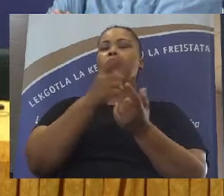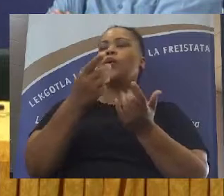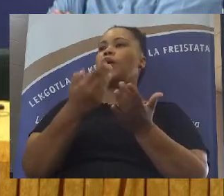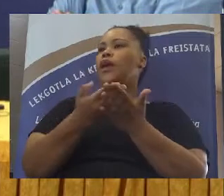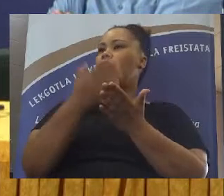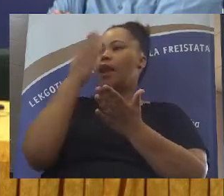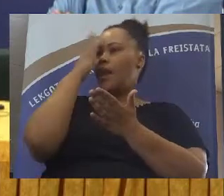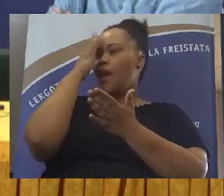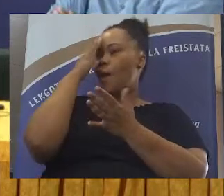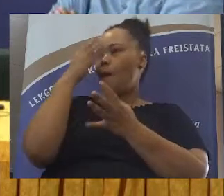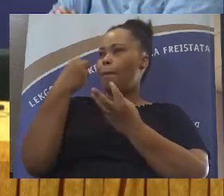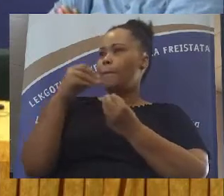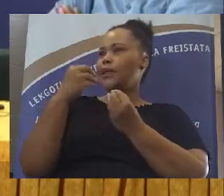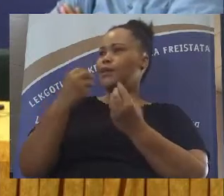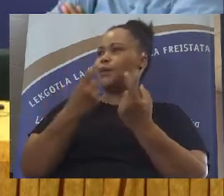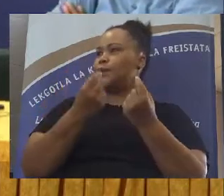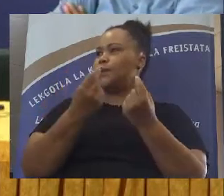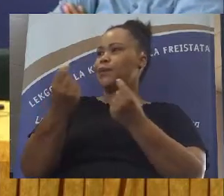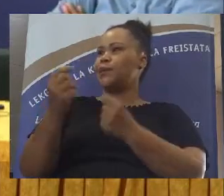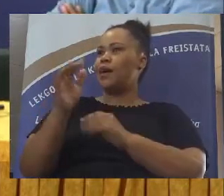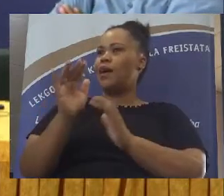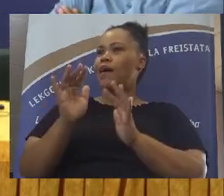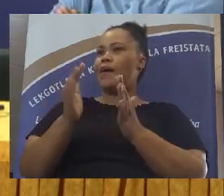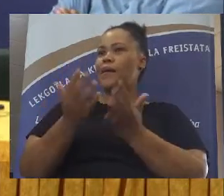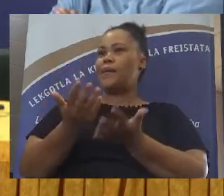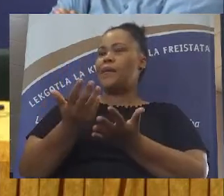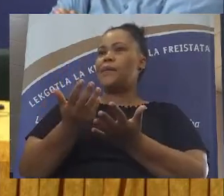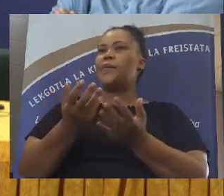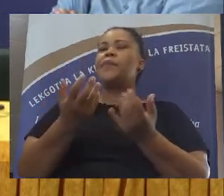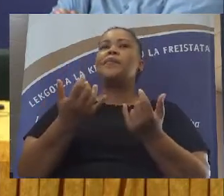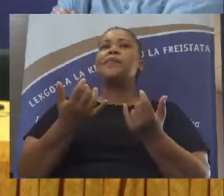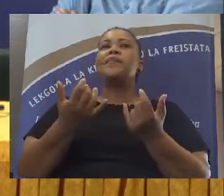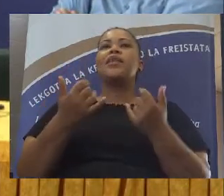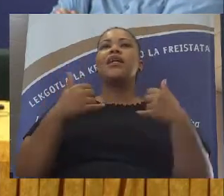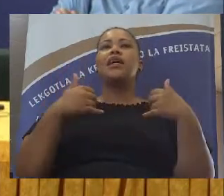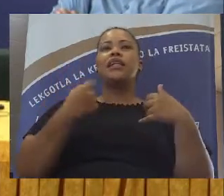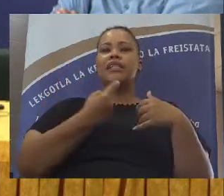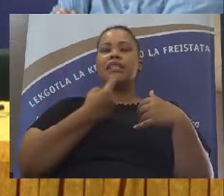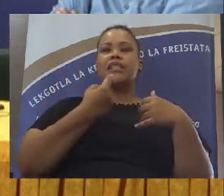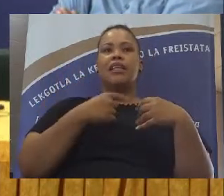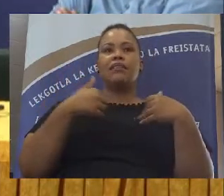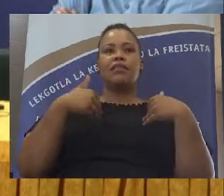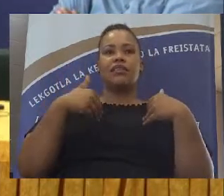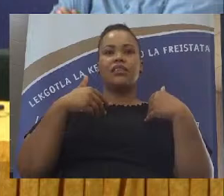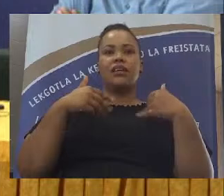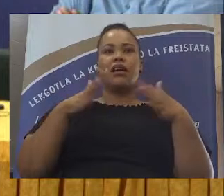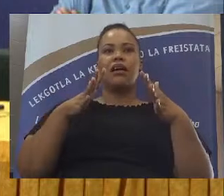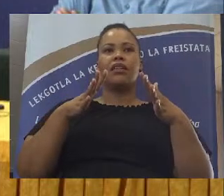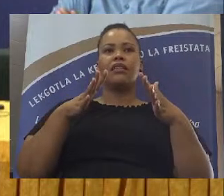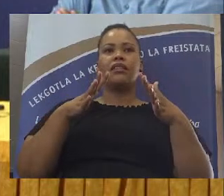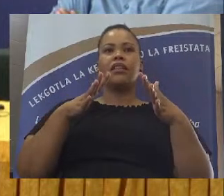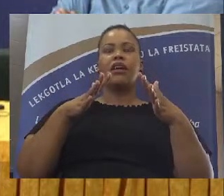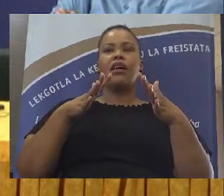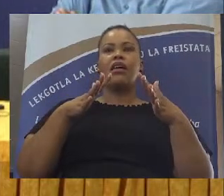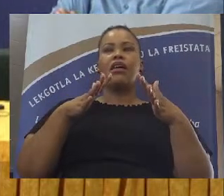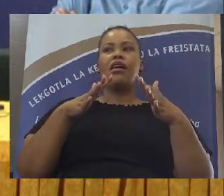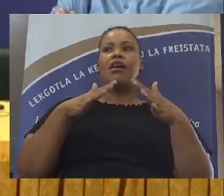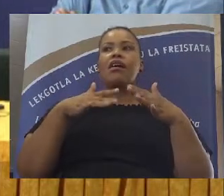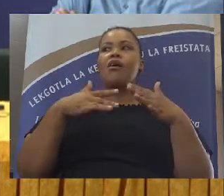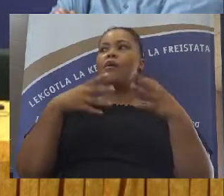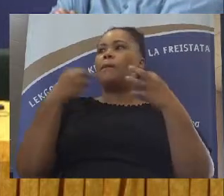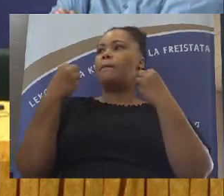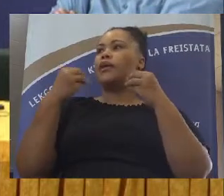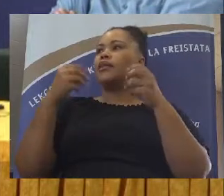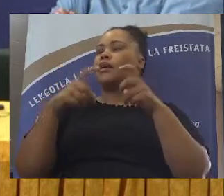to run that business. To try to start up on your own and to get to a big